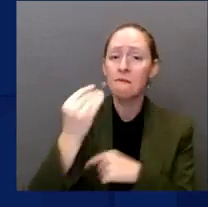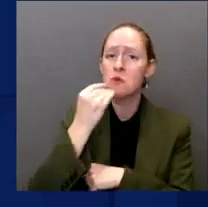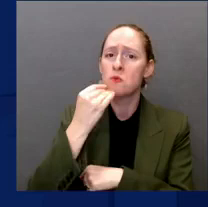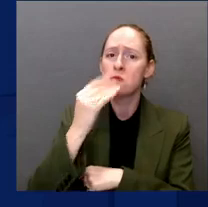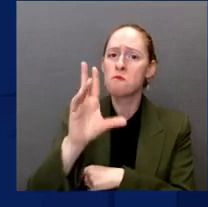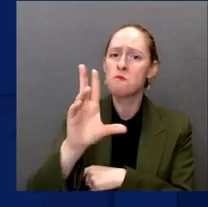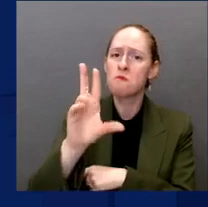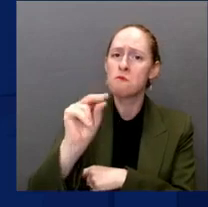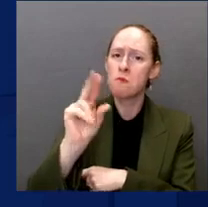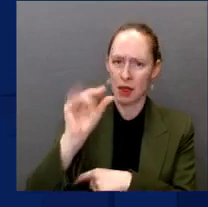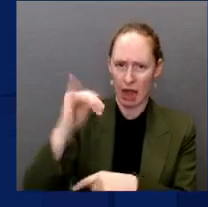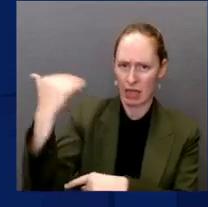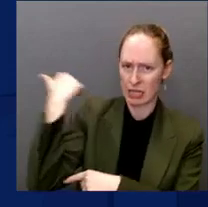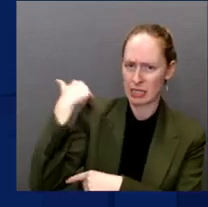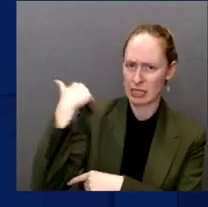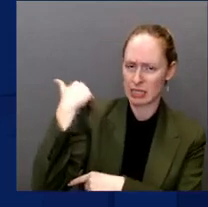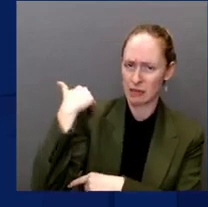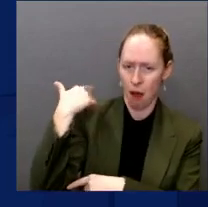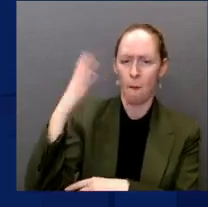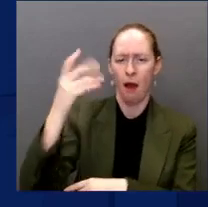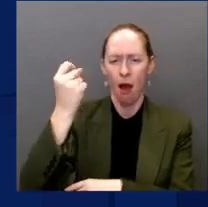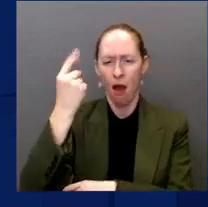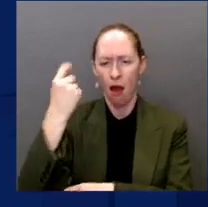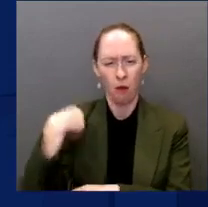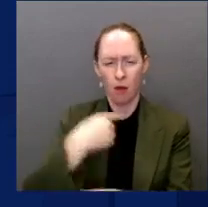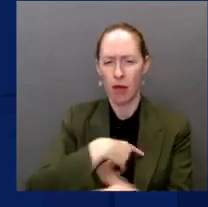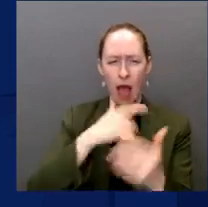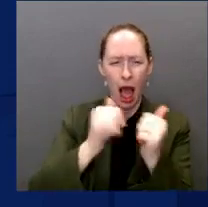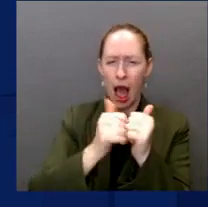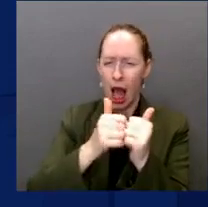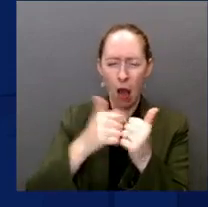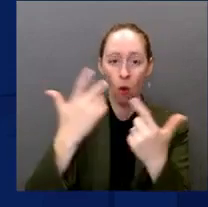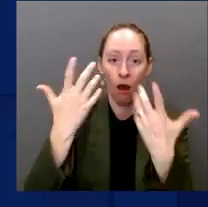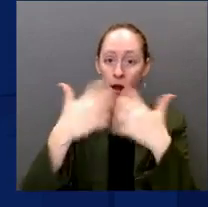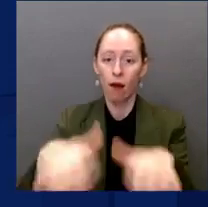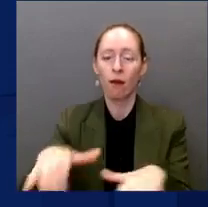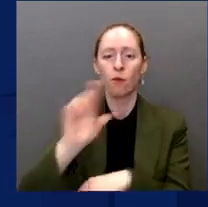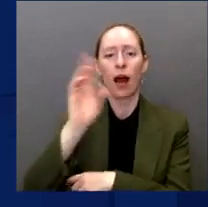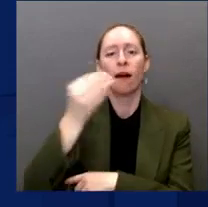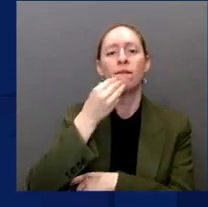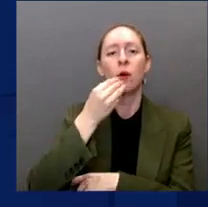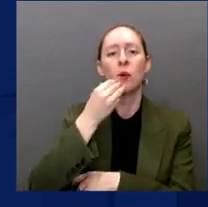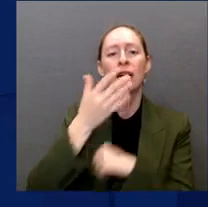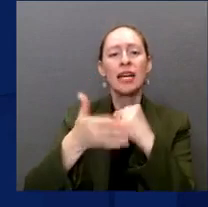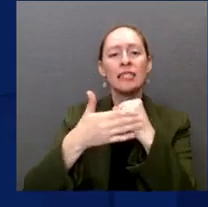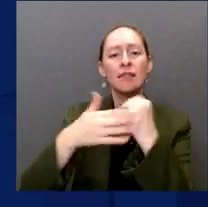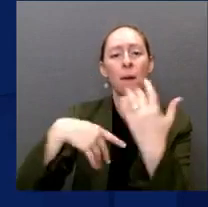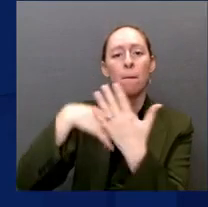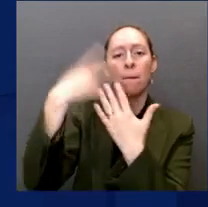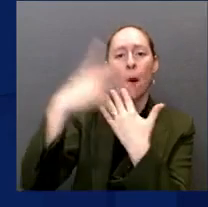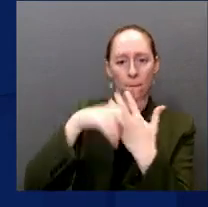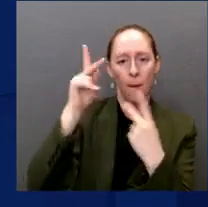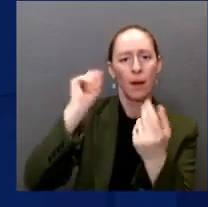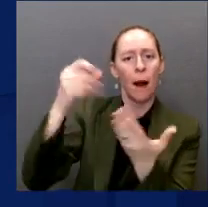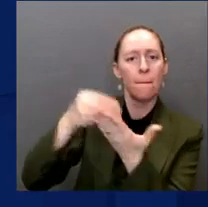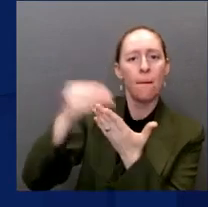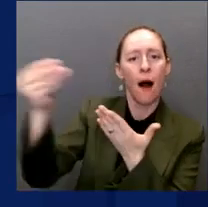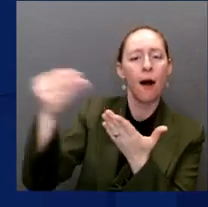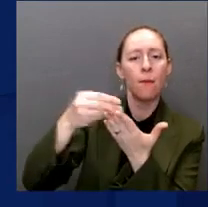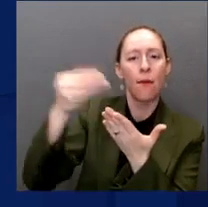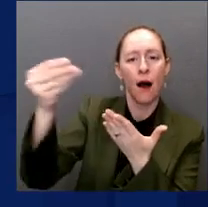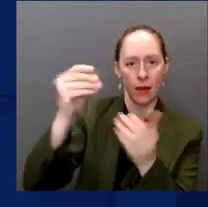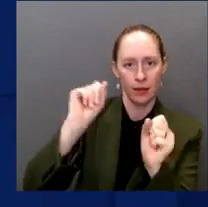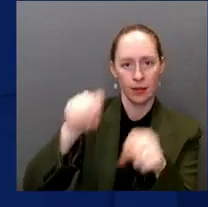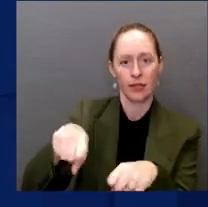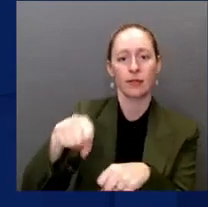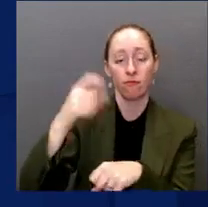year. However, food and nutrition insecurity still remains unacceptably high. We also face